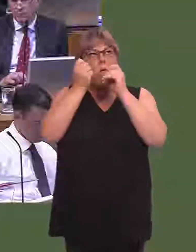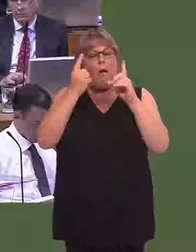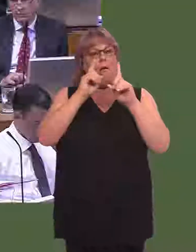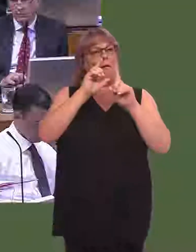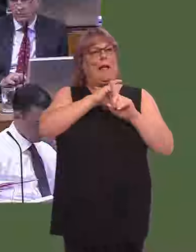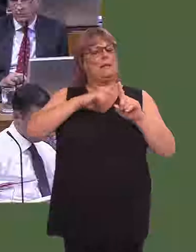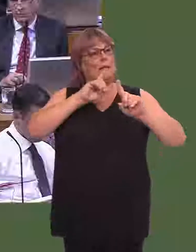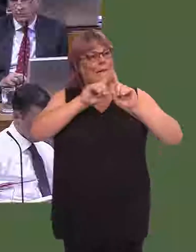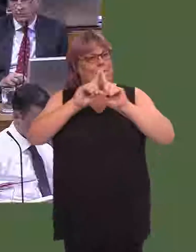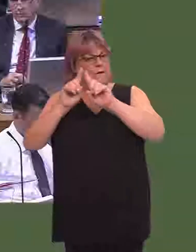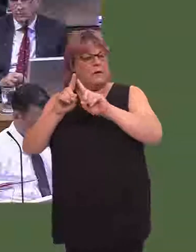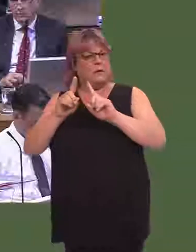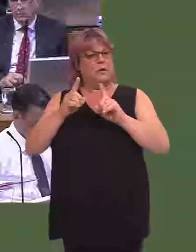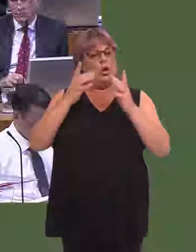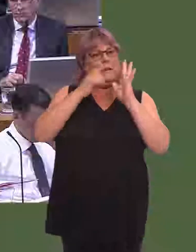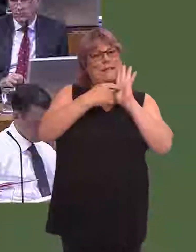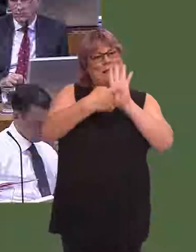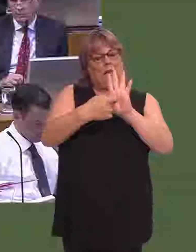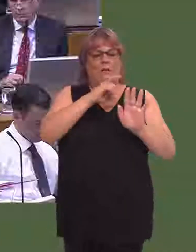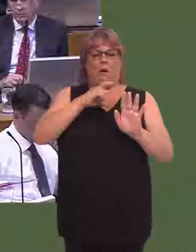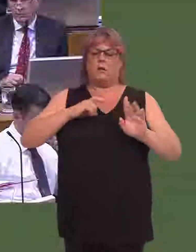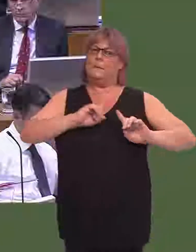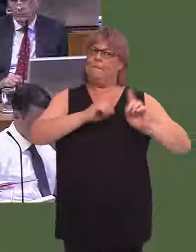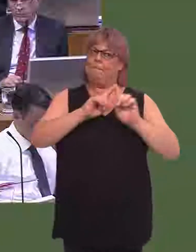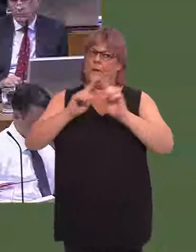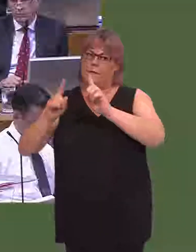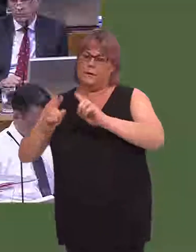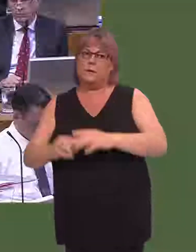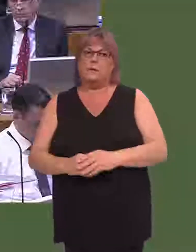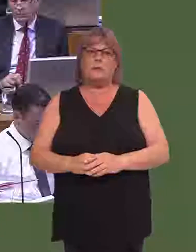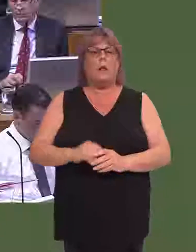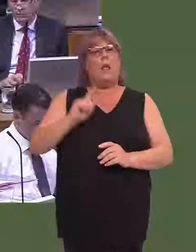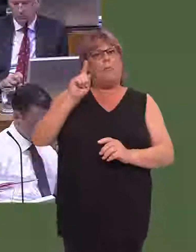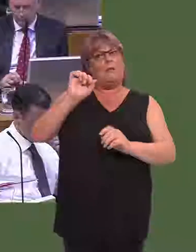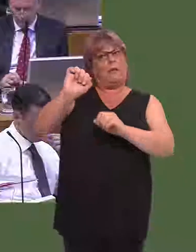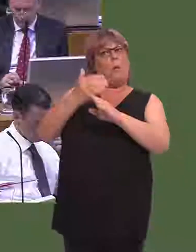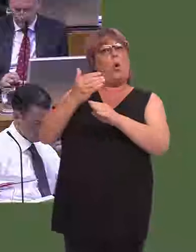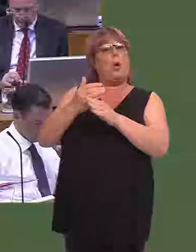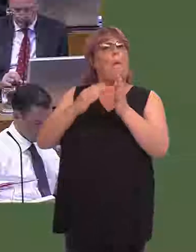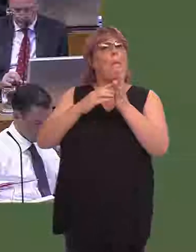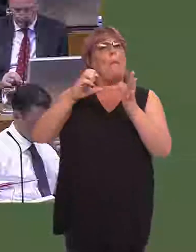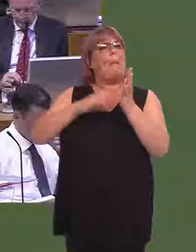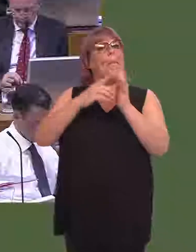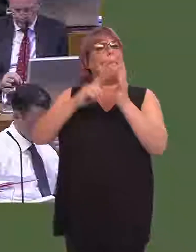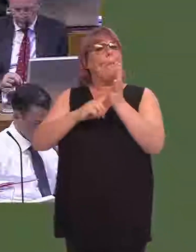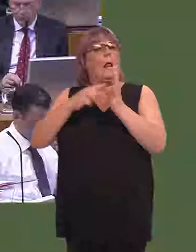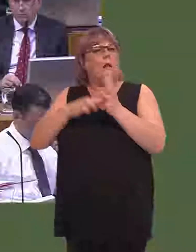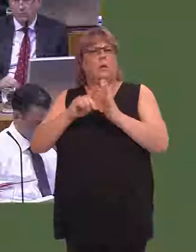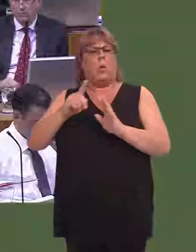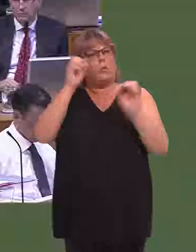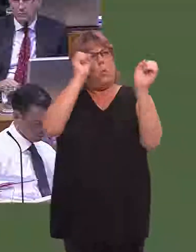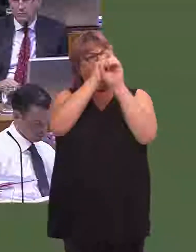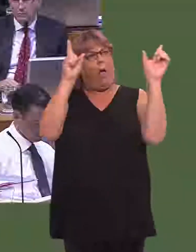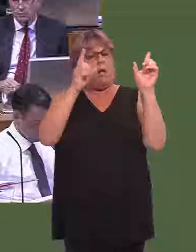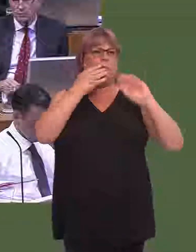are aware of the different types of cancers and their symptoms. And the work that Macmillan does is exactly that. Part of their work is to